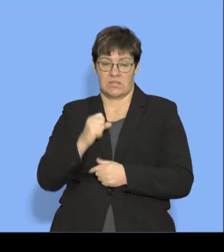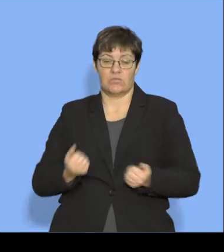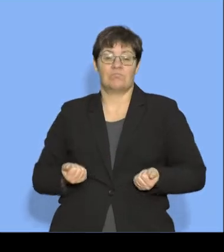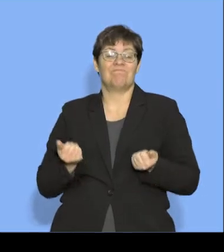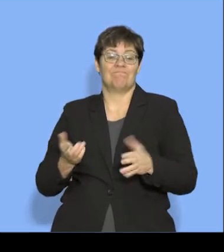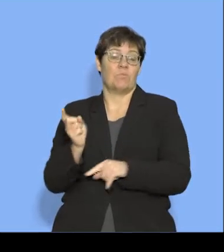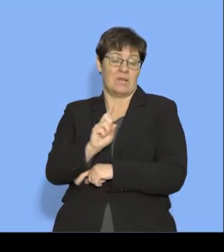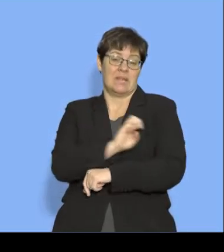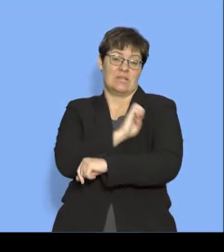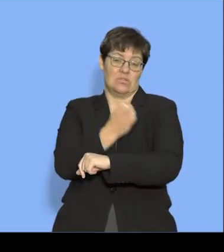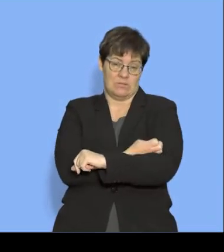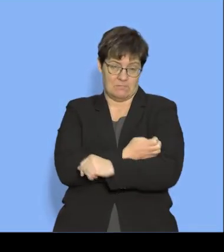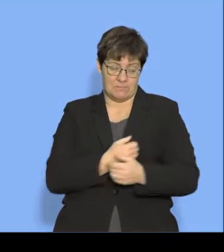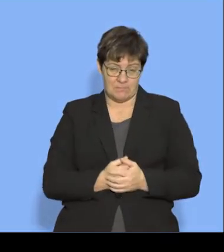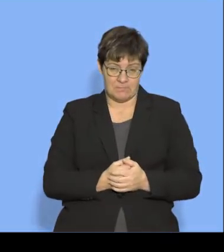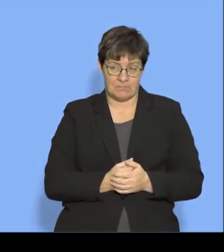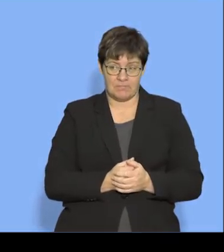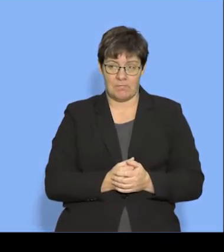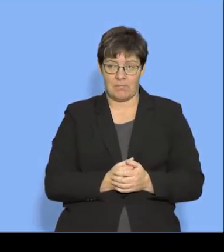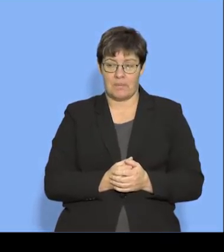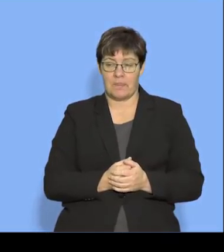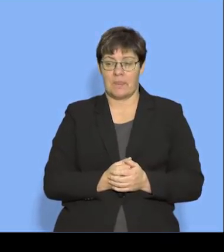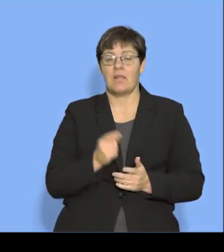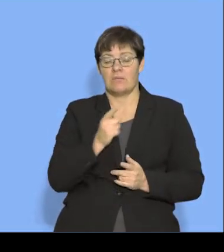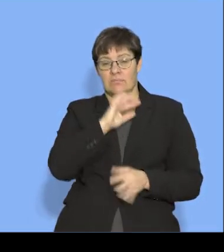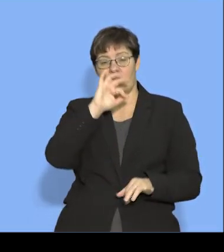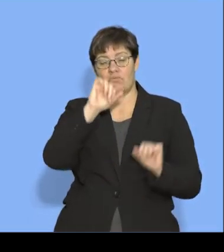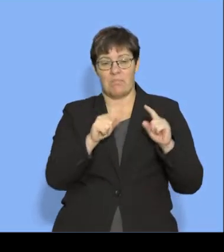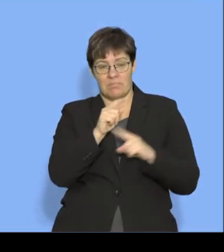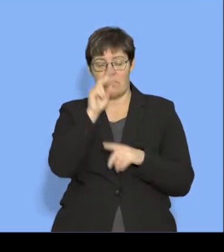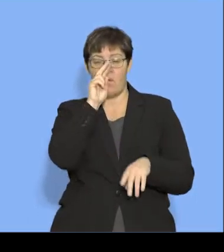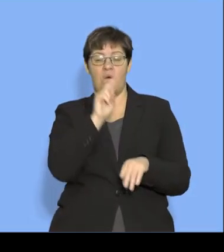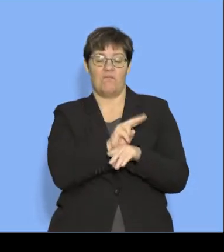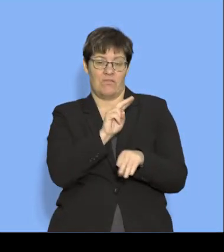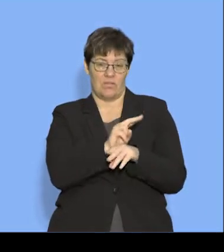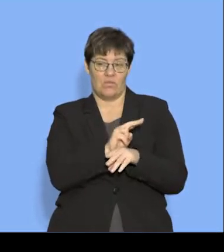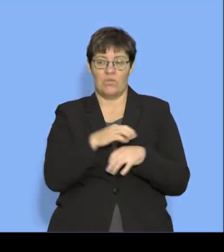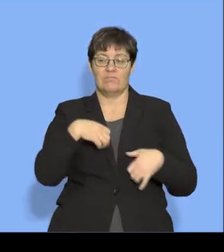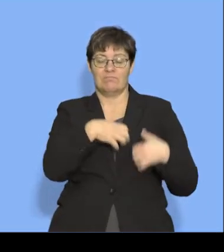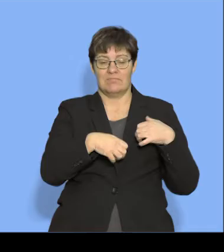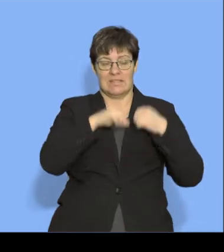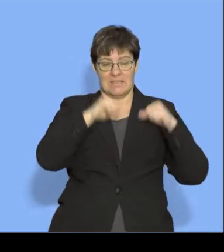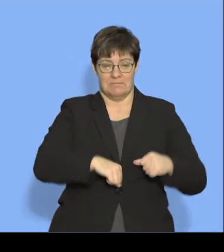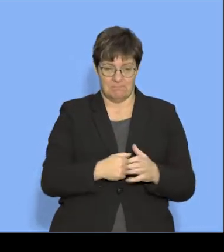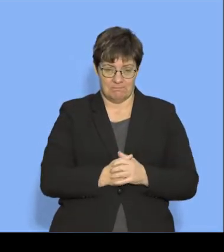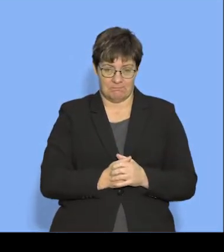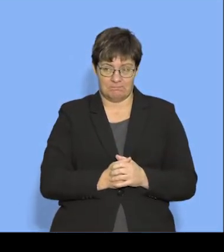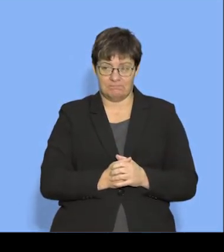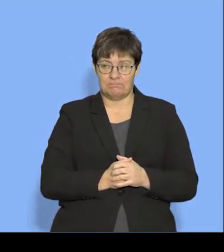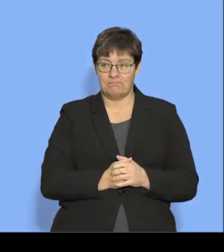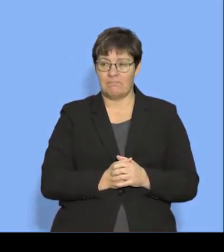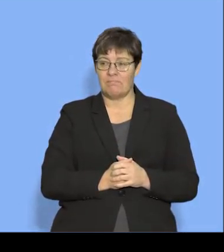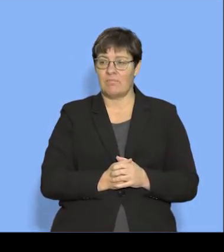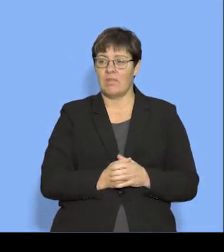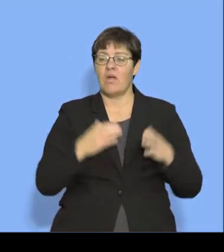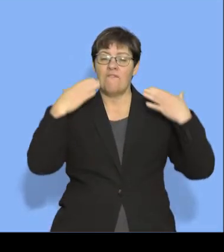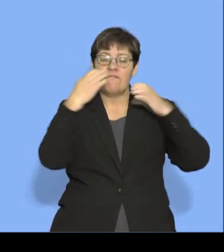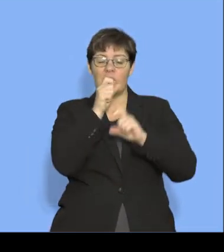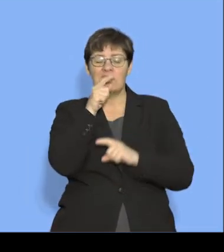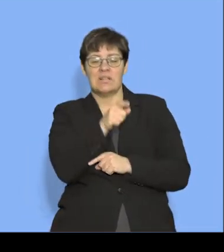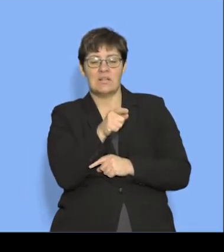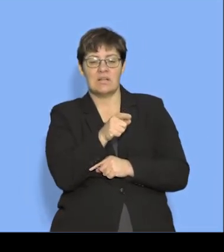glucose to provide energy. Okay, and that's again a wrap of the overview of the digestive system.